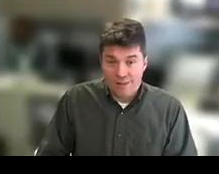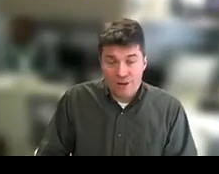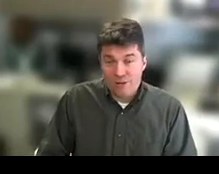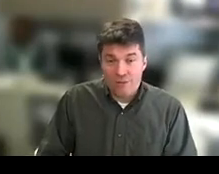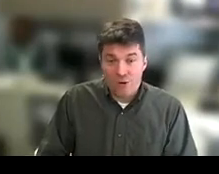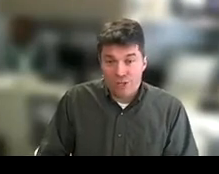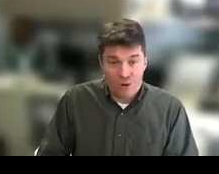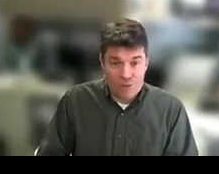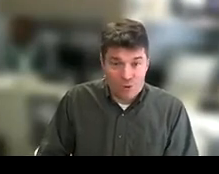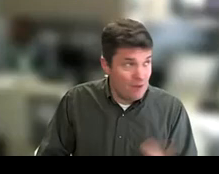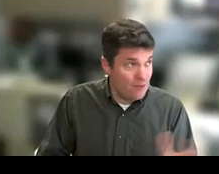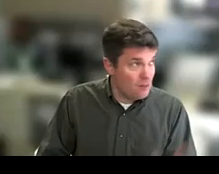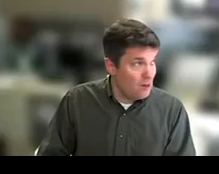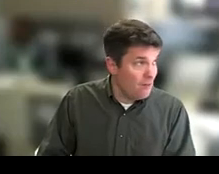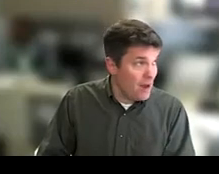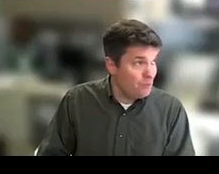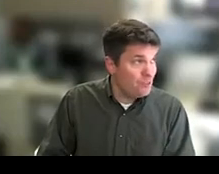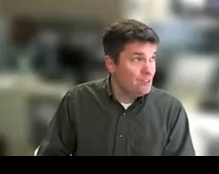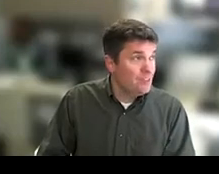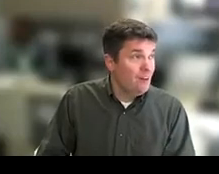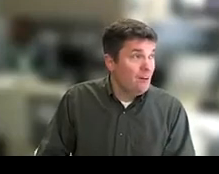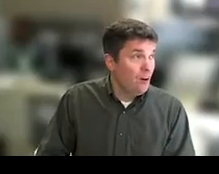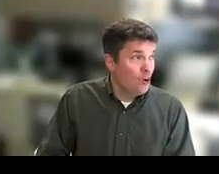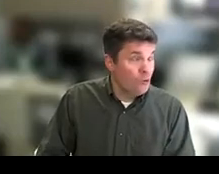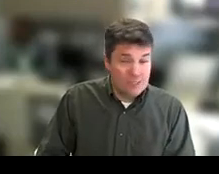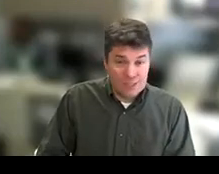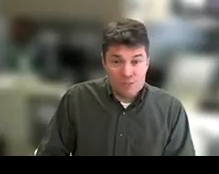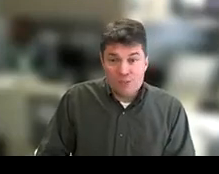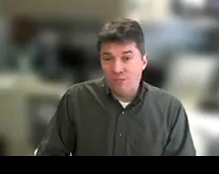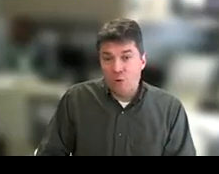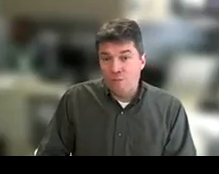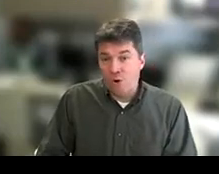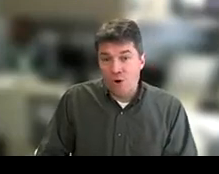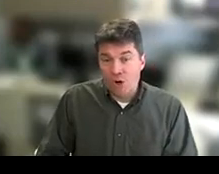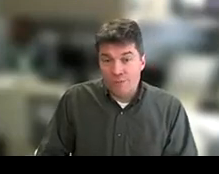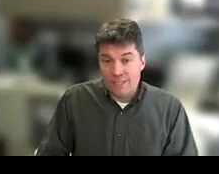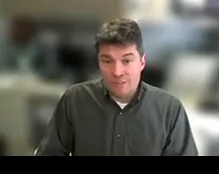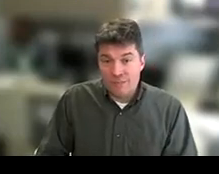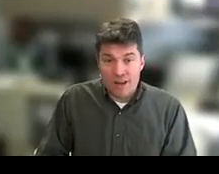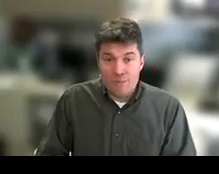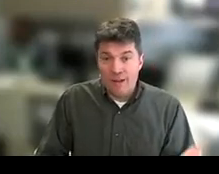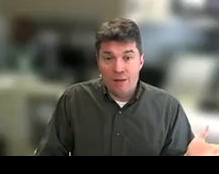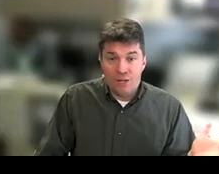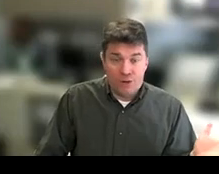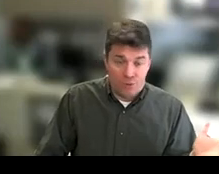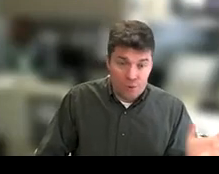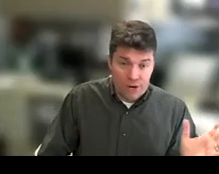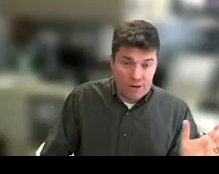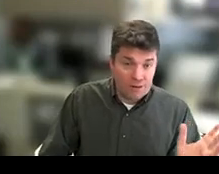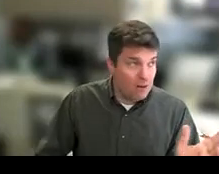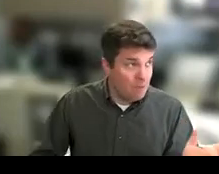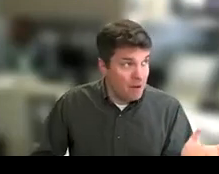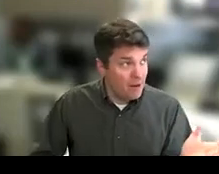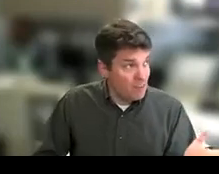Phones, as I mentioned before, smartphones have a ton of apps. Alarm systems, there's more and more alarm systems available out in the